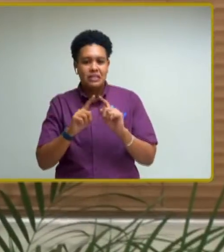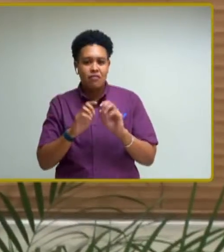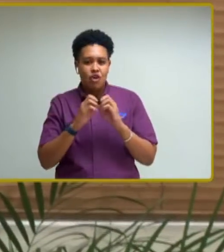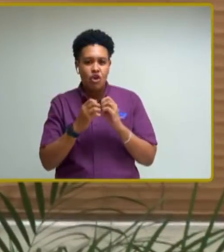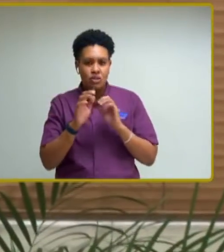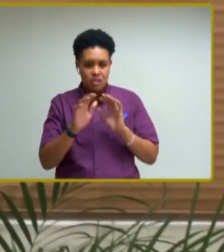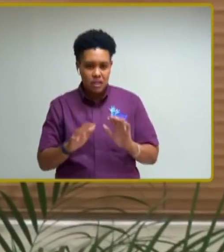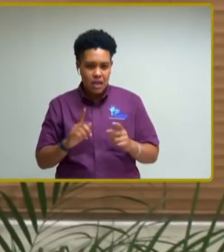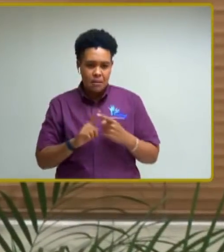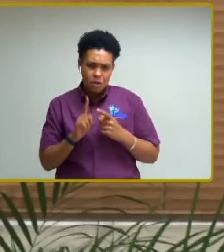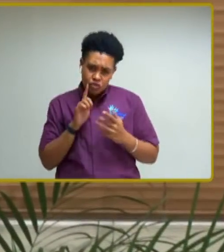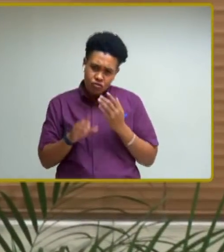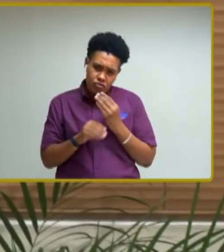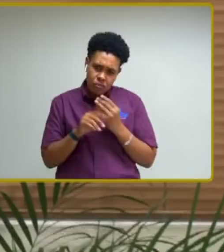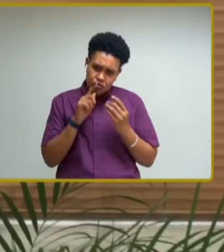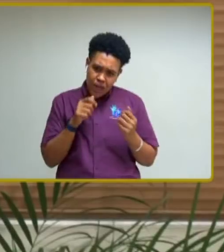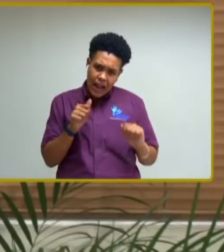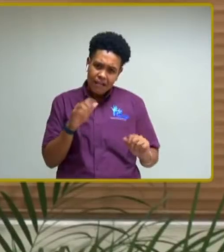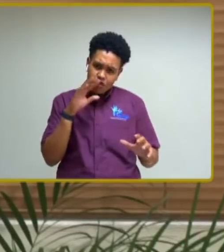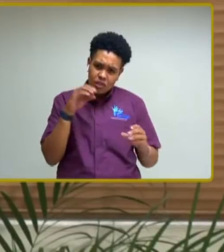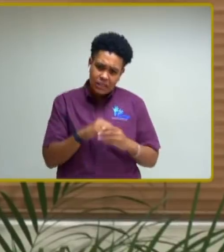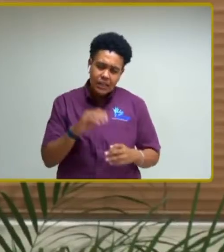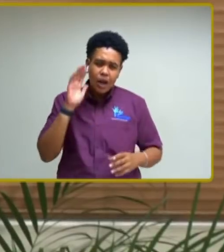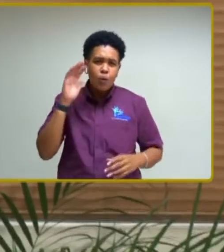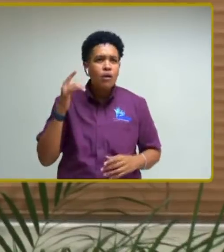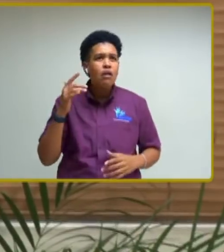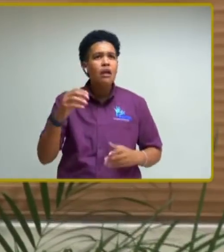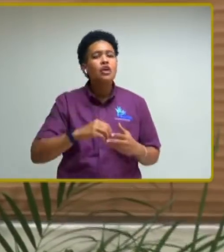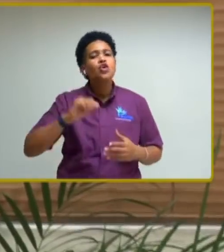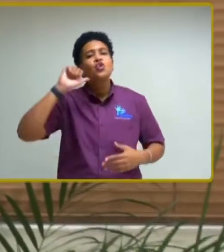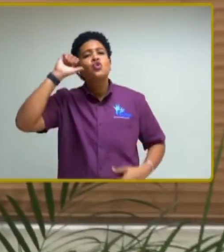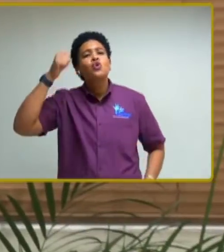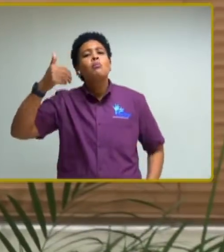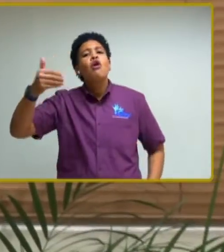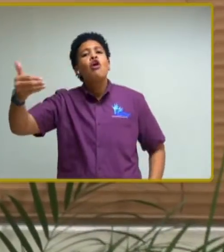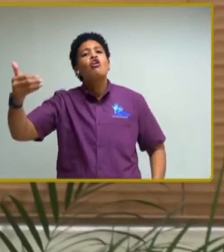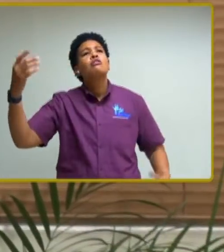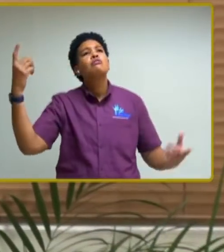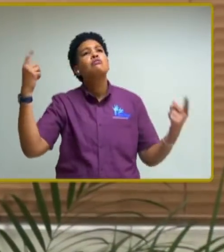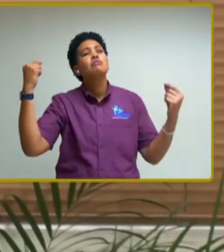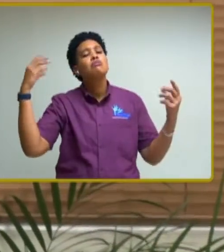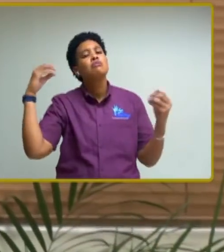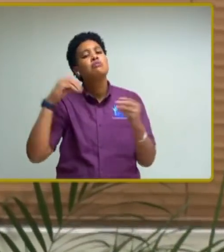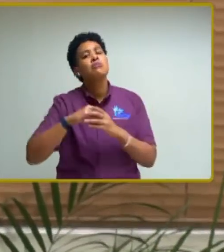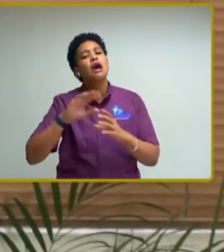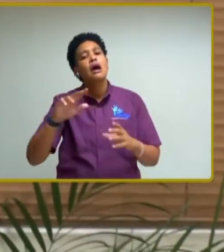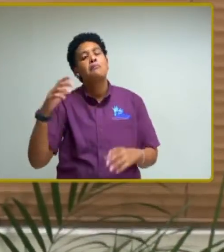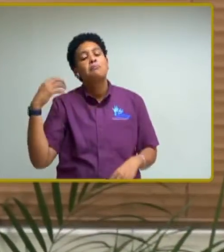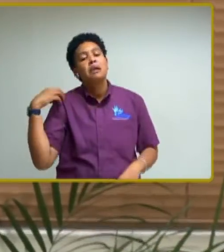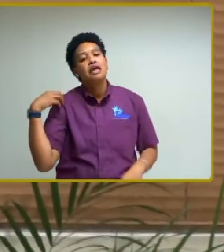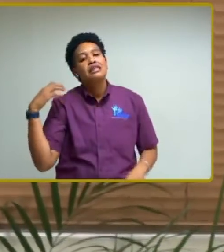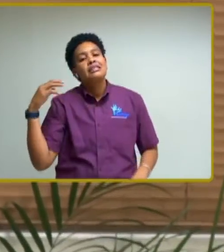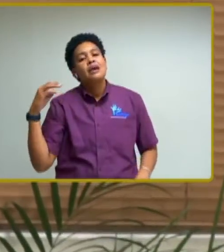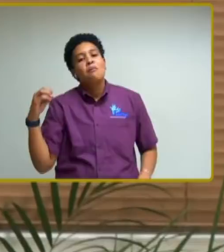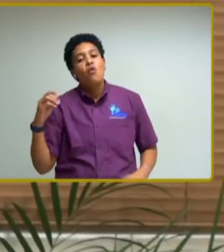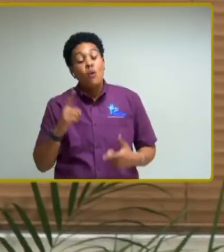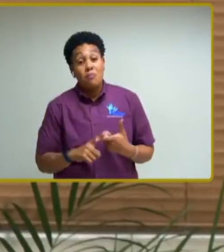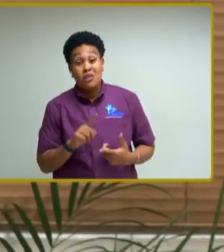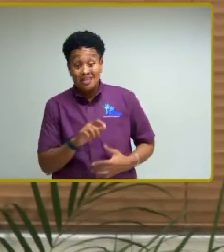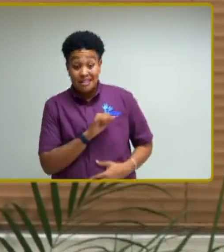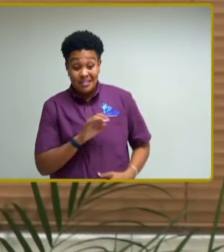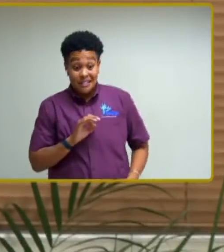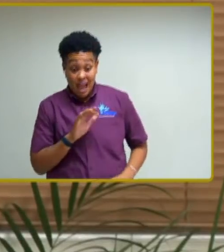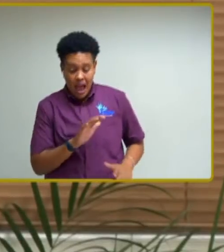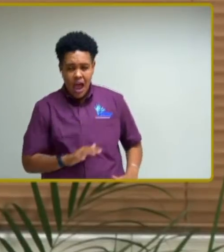and for the efforts that have gone in and will go into tomorrow's execution, the PS, the CMO, and the